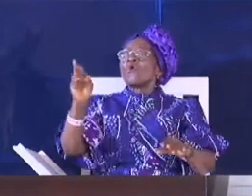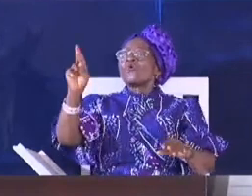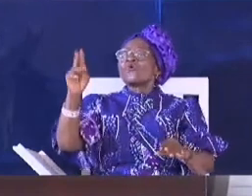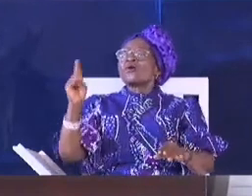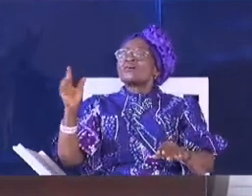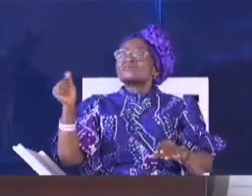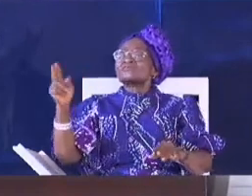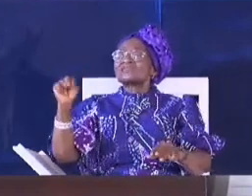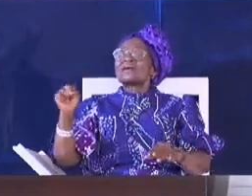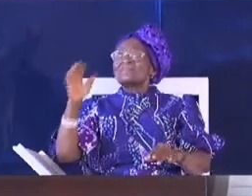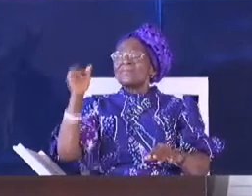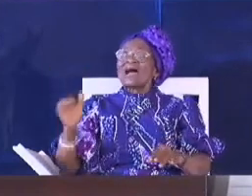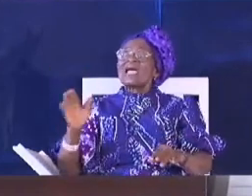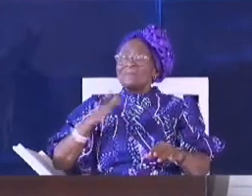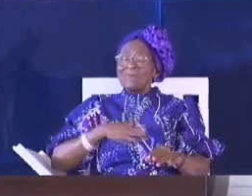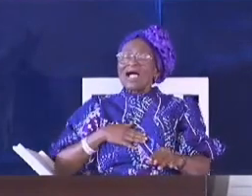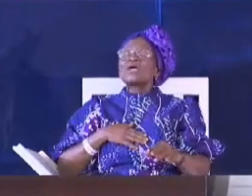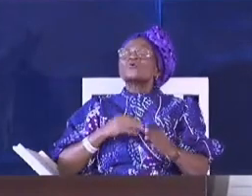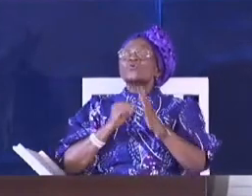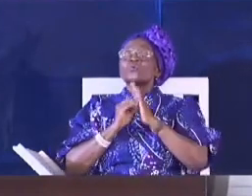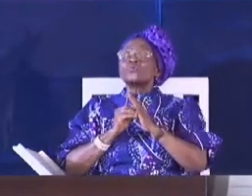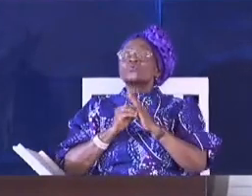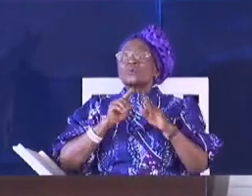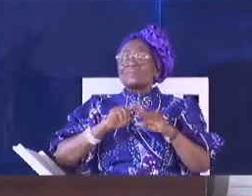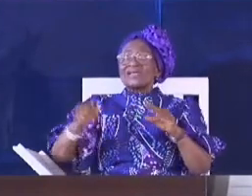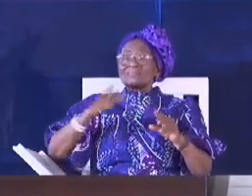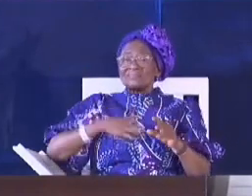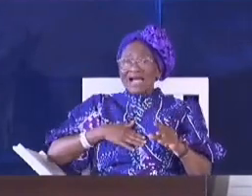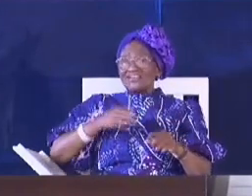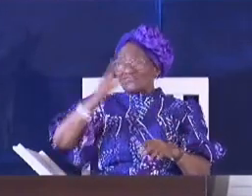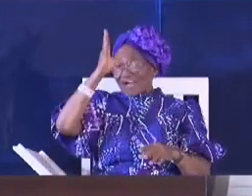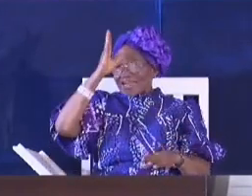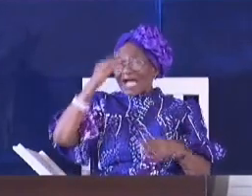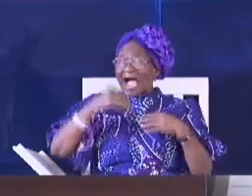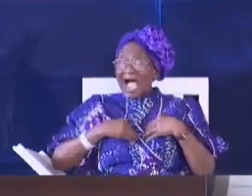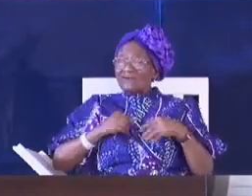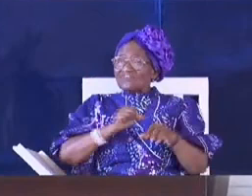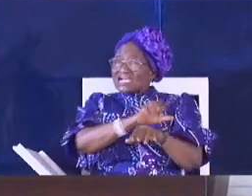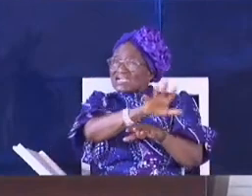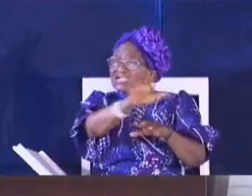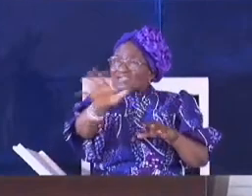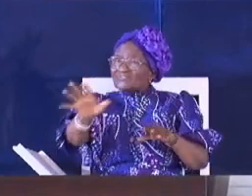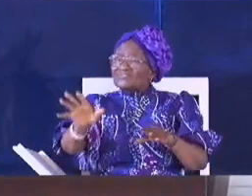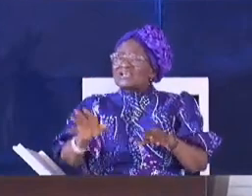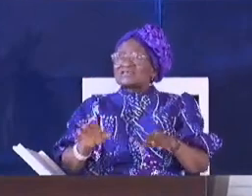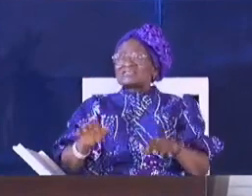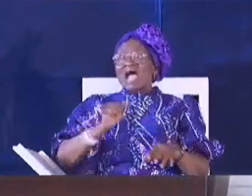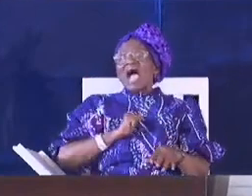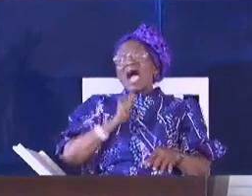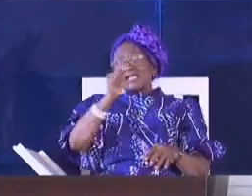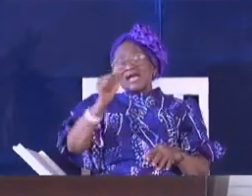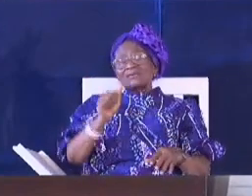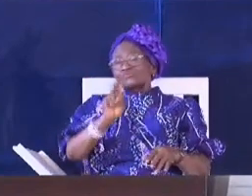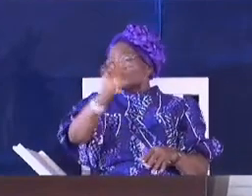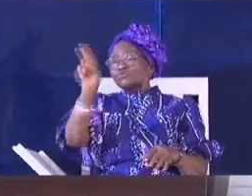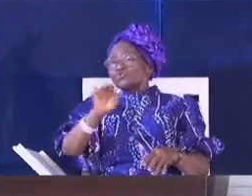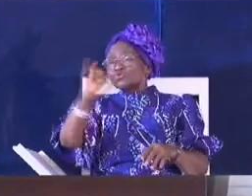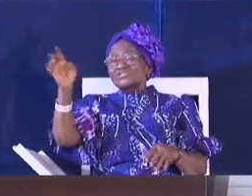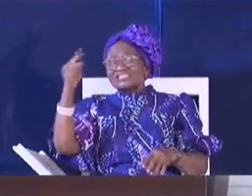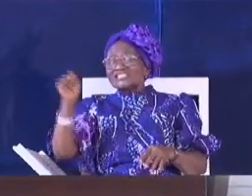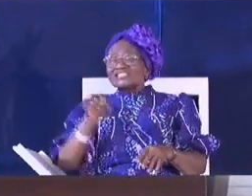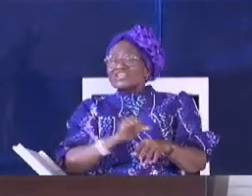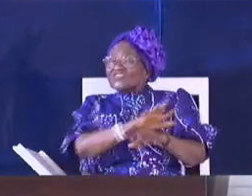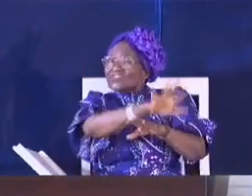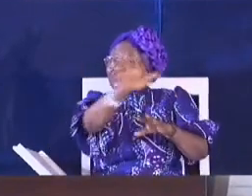But my father has the influence. I am using the influence of my father.